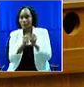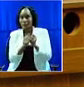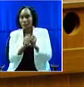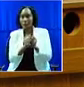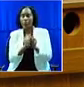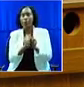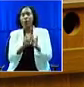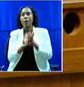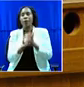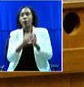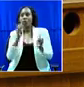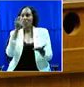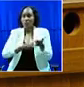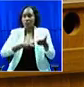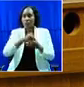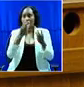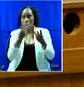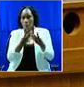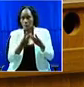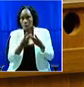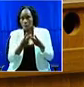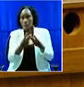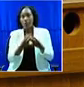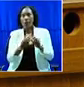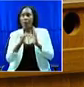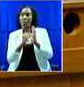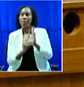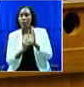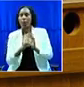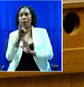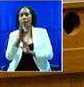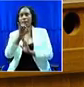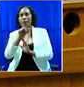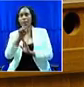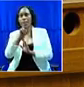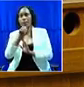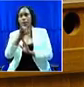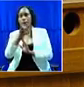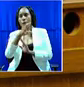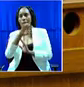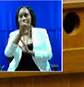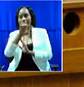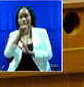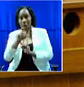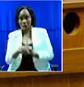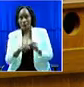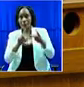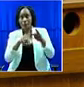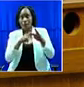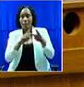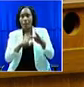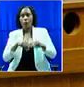duty fraud, under invoicing of manufactured imports, corruption, and other